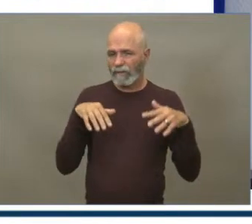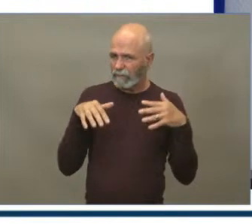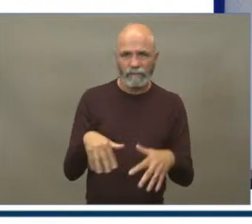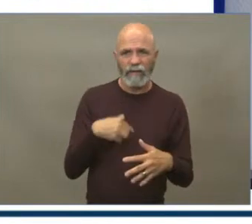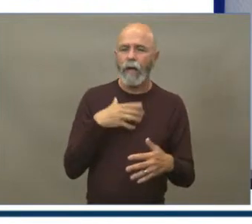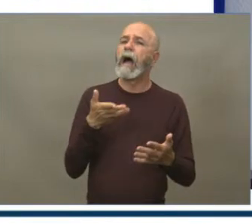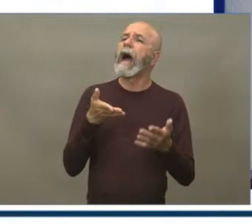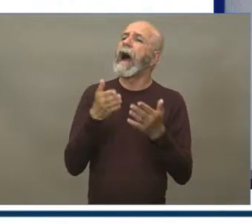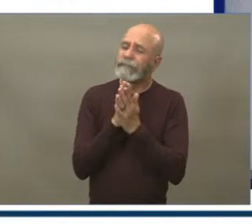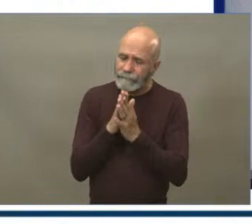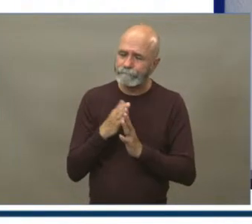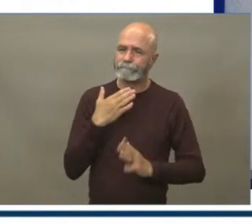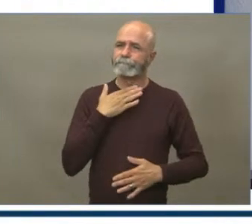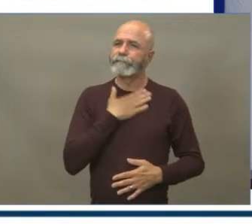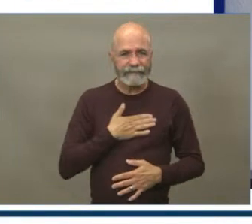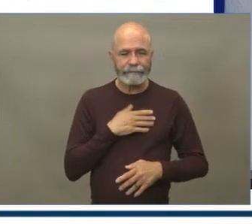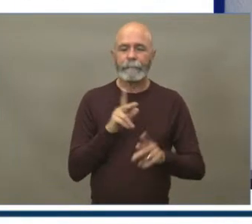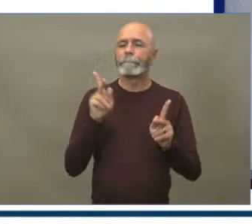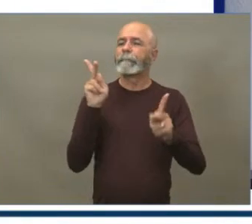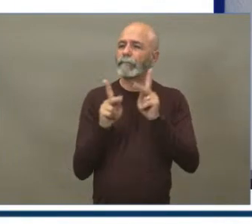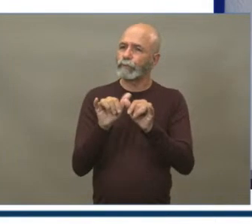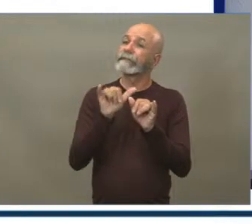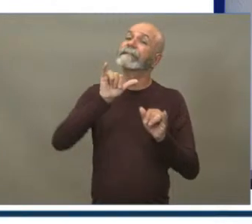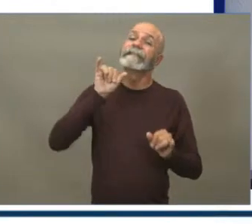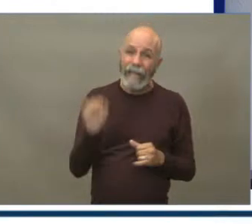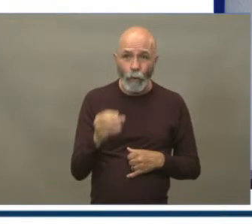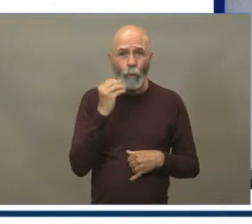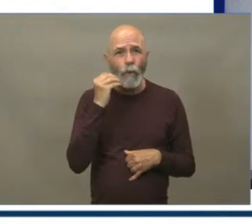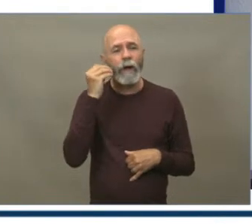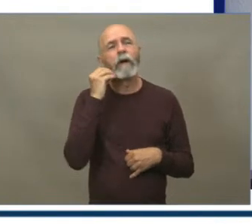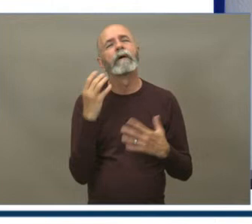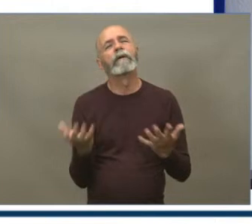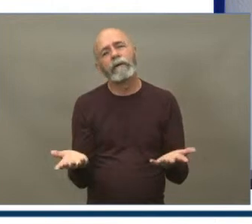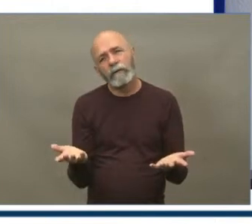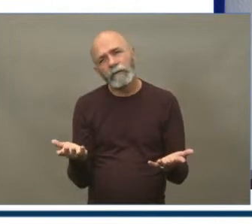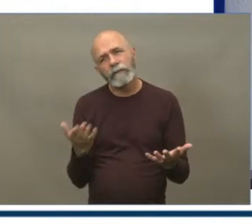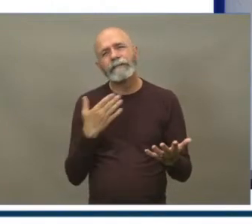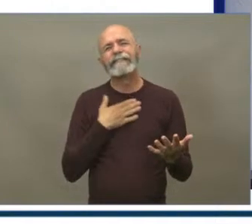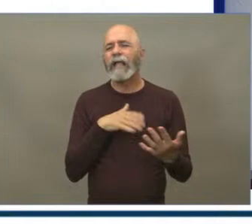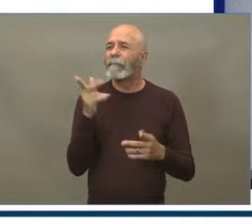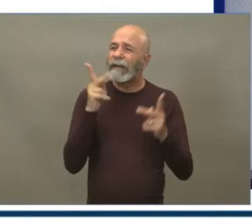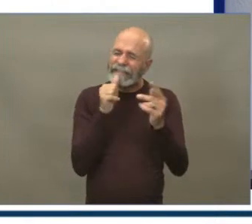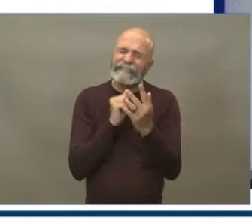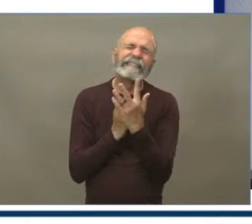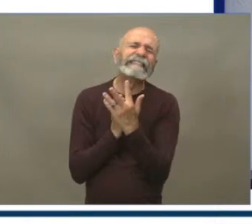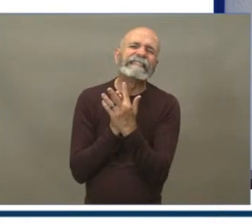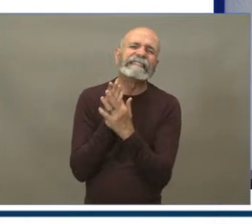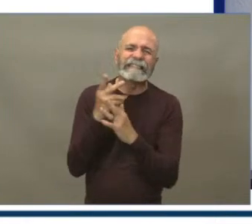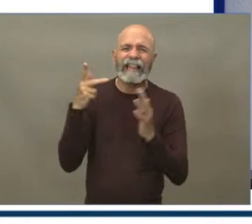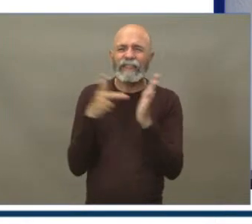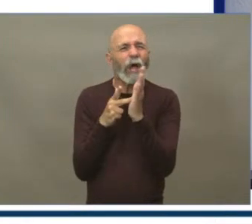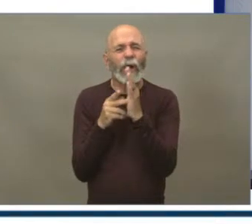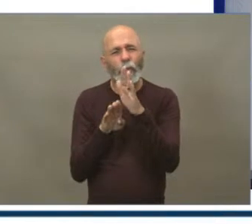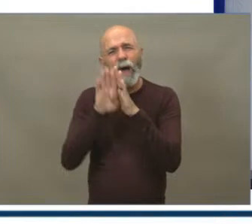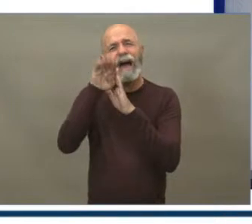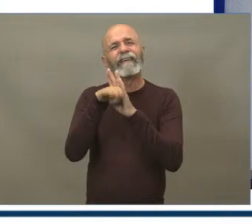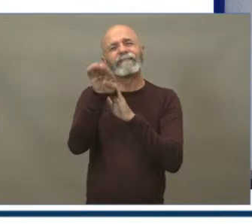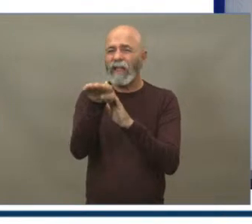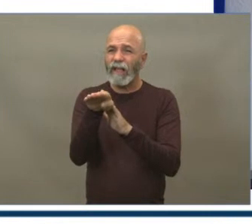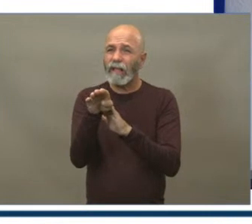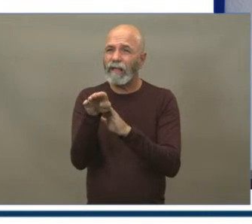people to stay home, and you know, we're trying to get through this third wave, and I think that most Nova Scotians are